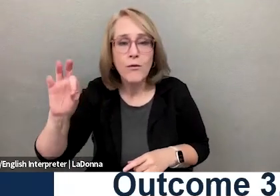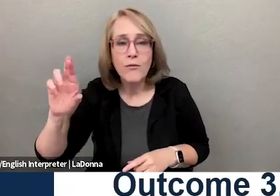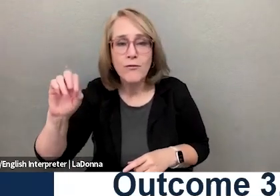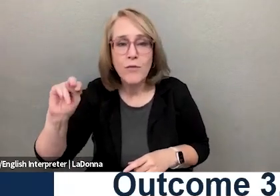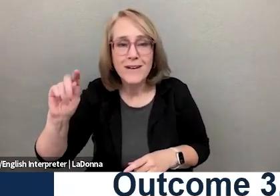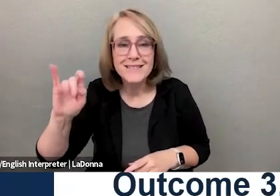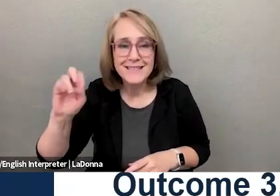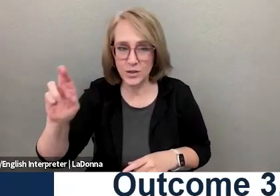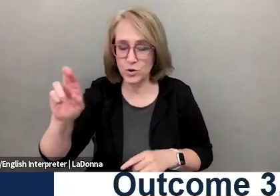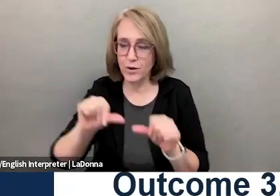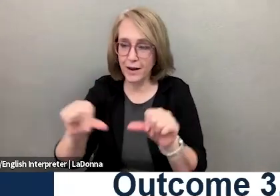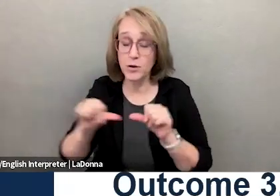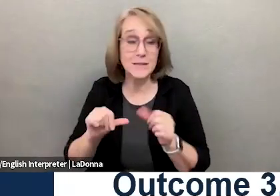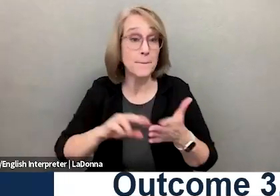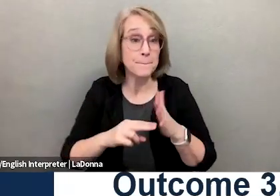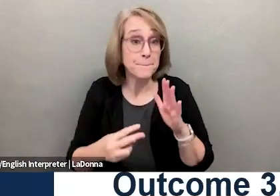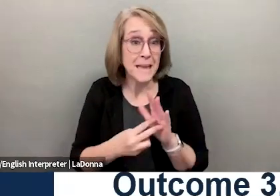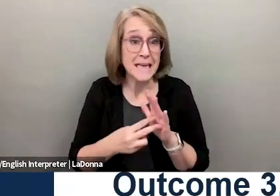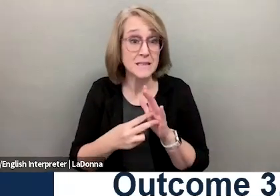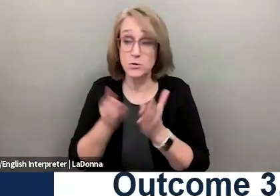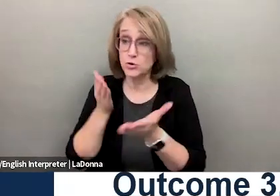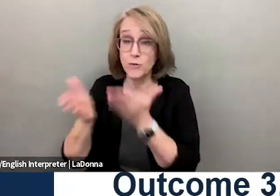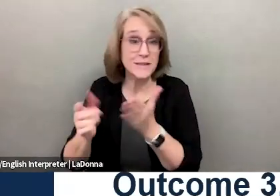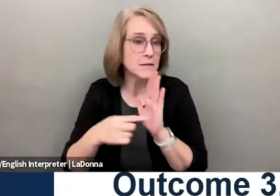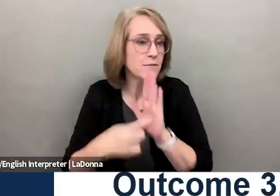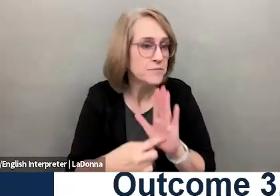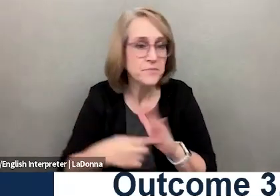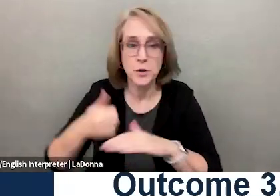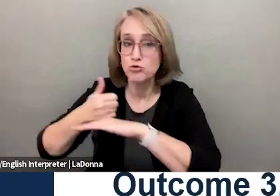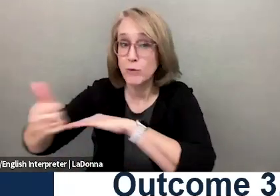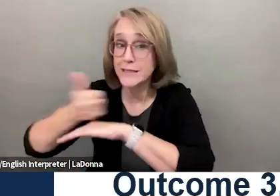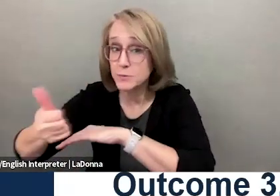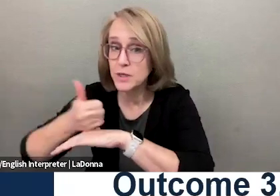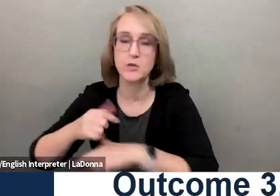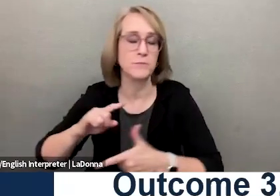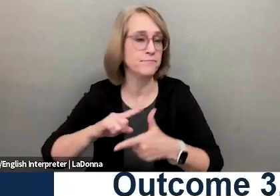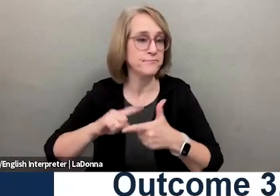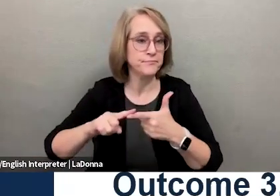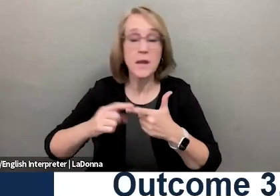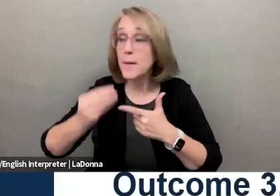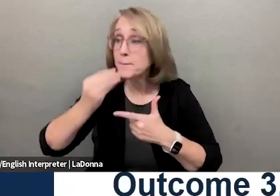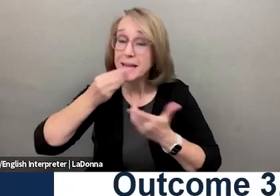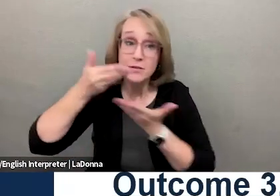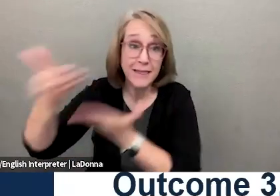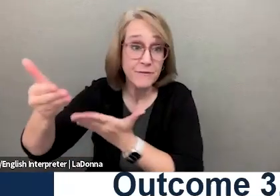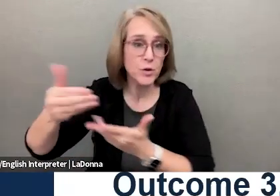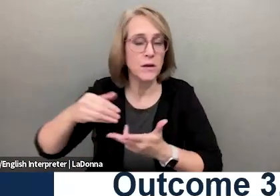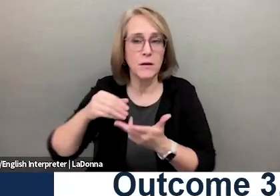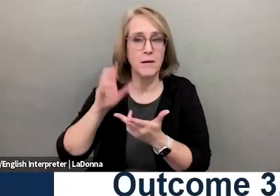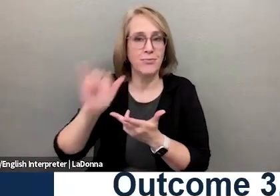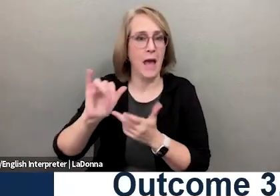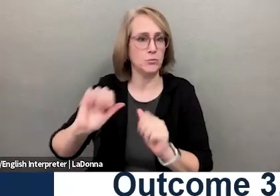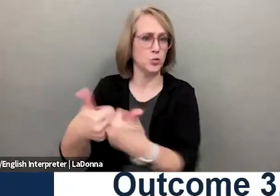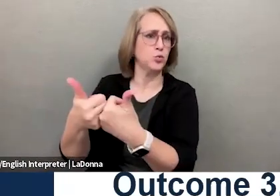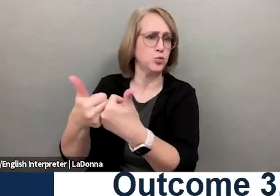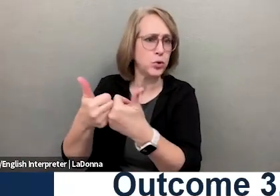like transportation, meal delivery, all of this is an enhanced obstacle that needs to be overcome, and funding needs to